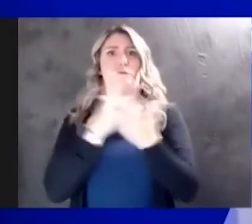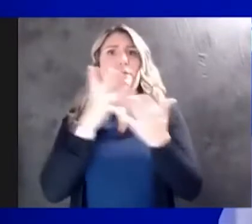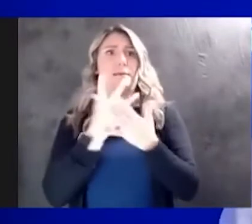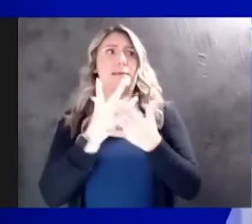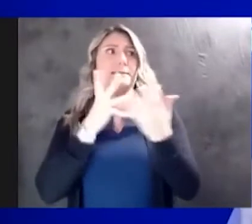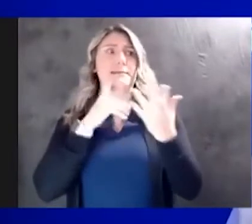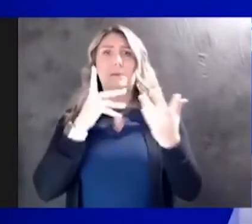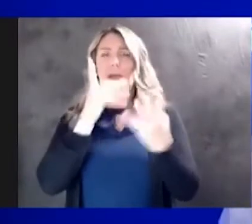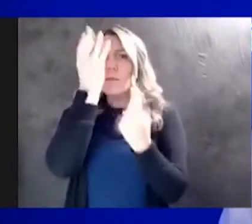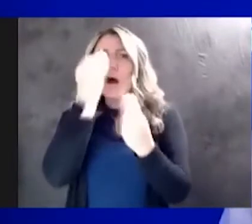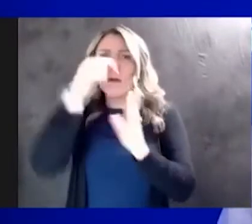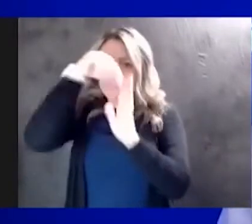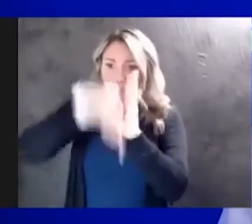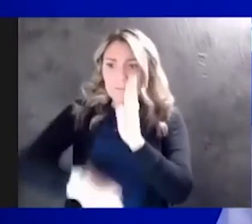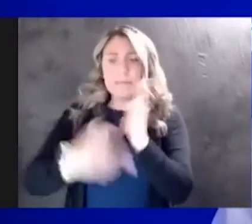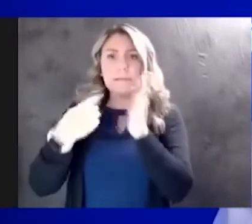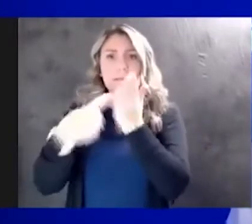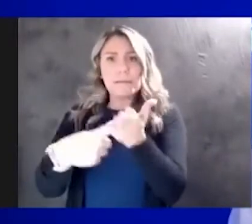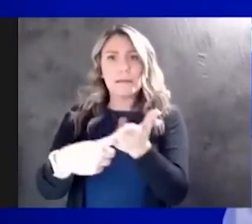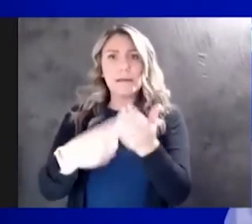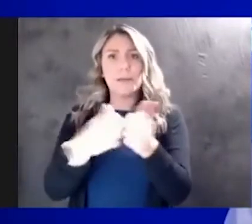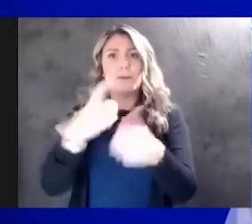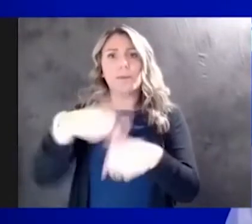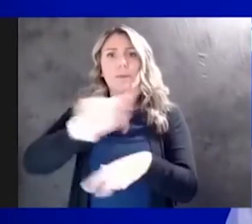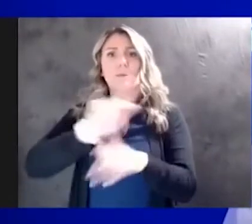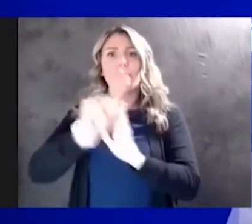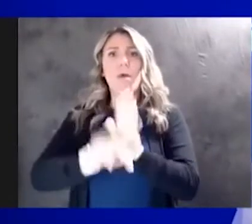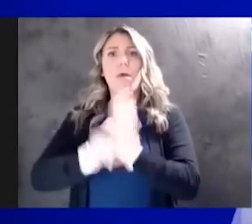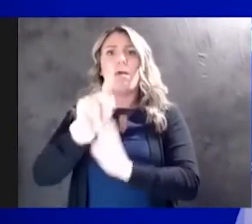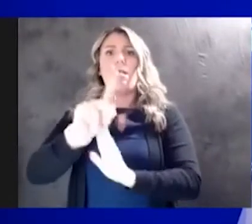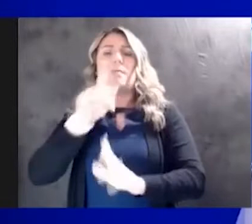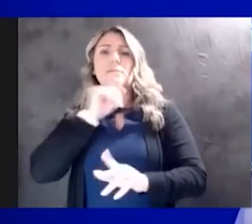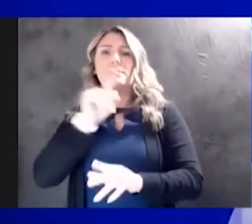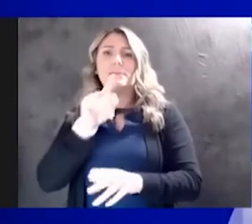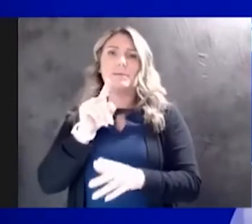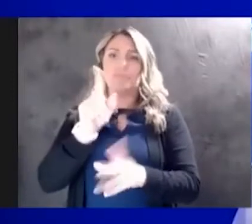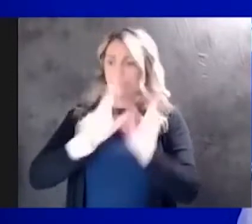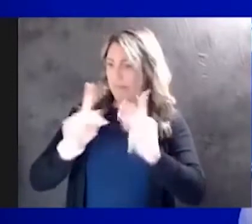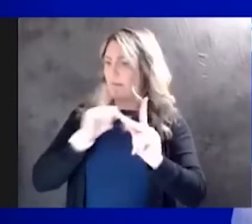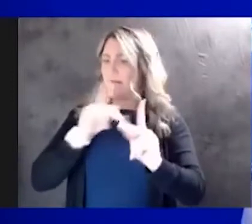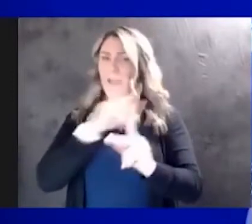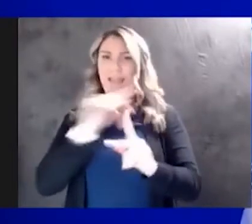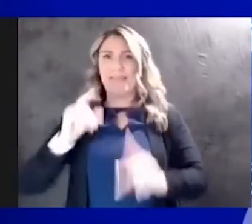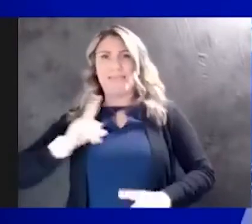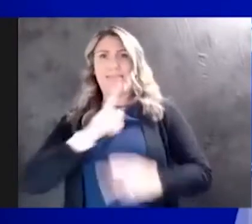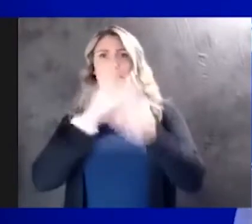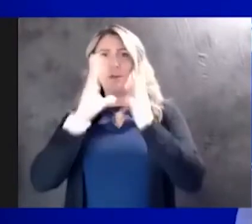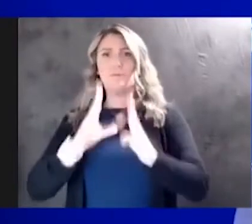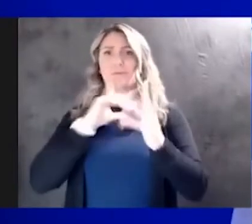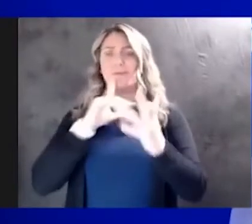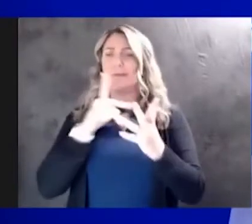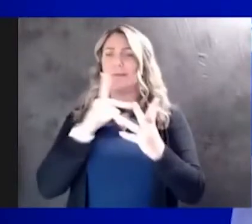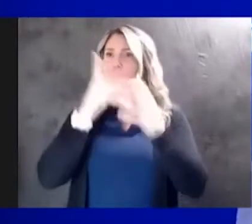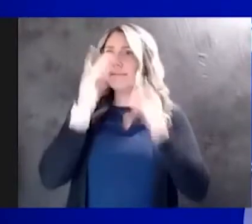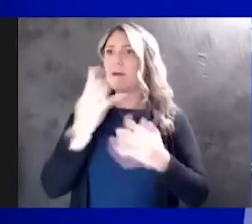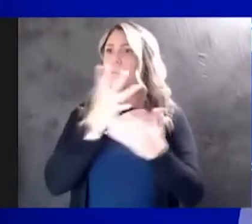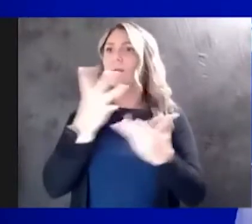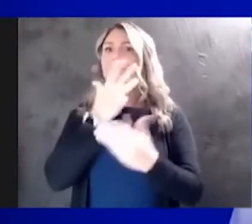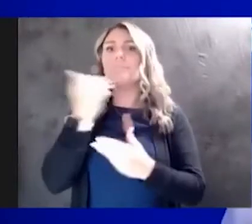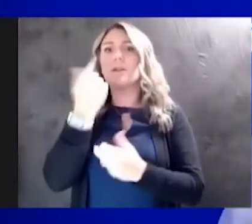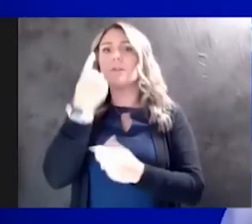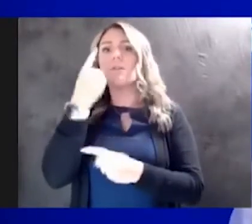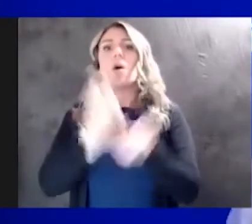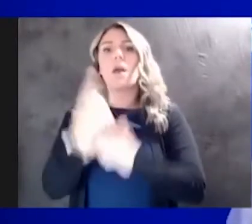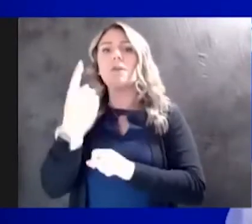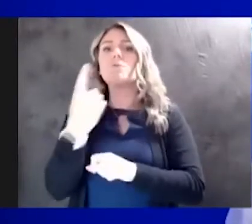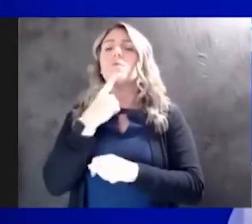discussions with those policymakers, those legislatures, to really determine what is the best for everybody. Aside from that,